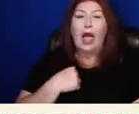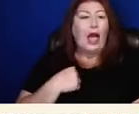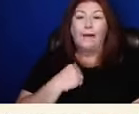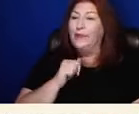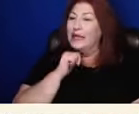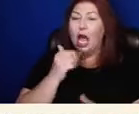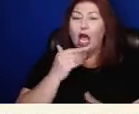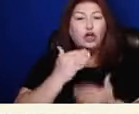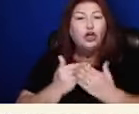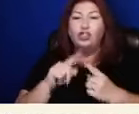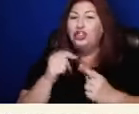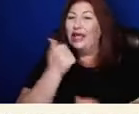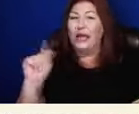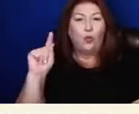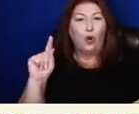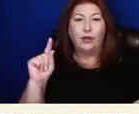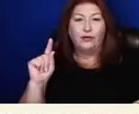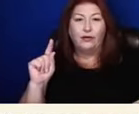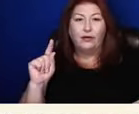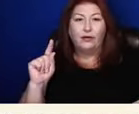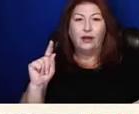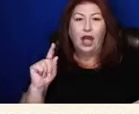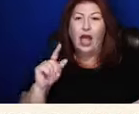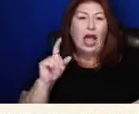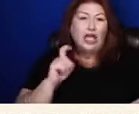anybody, and I might as well not even be alive.